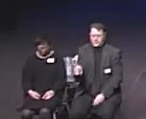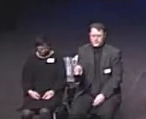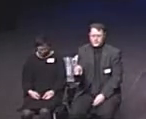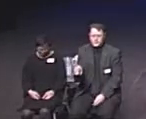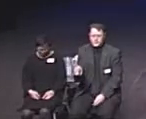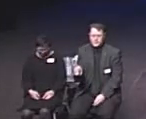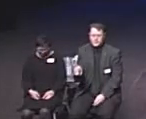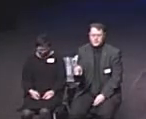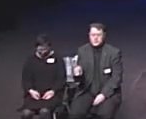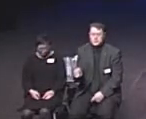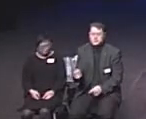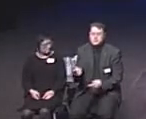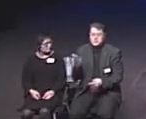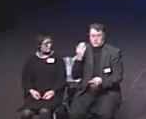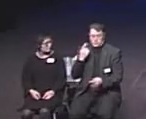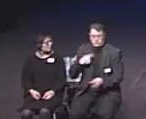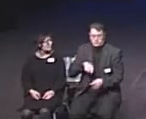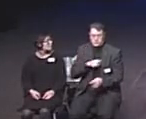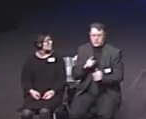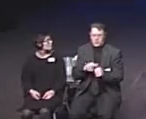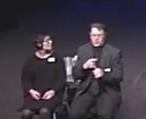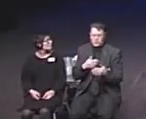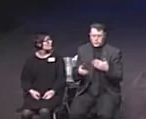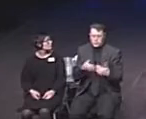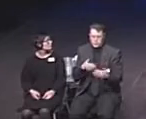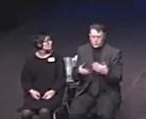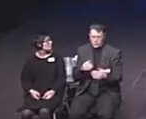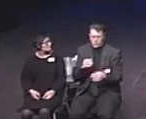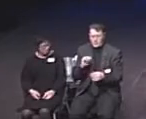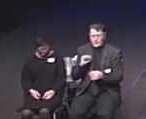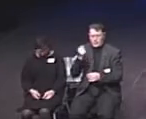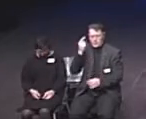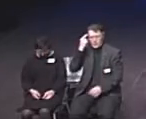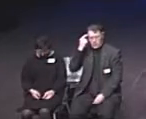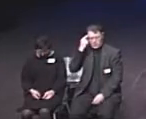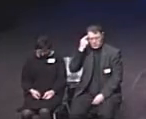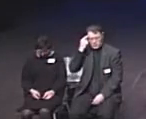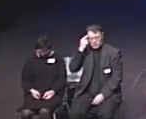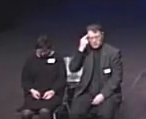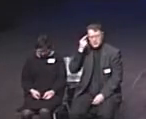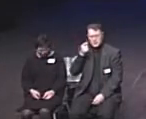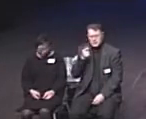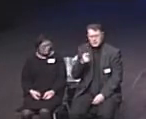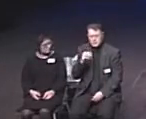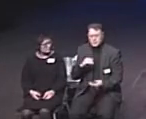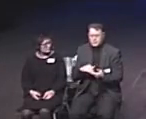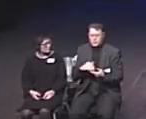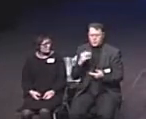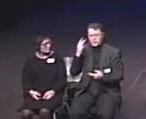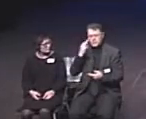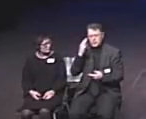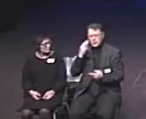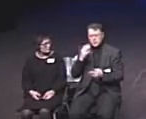And when we started to work with MegaMind, we kept this very much in our mind